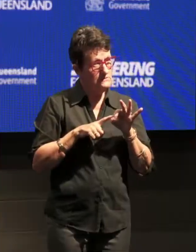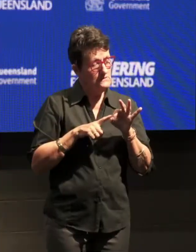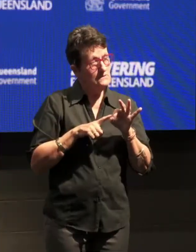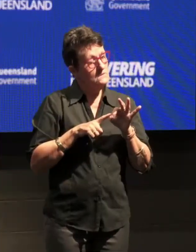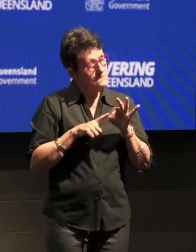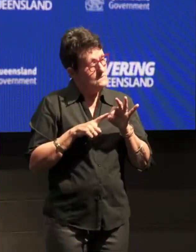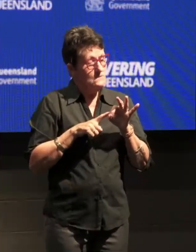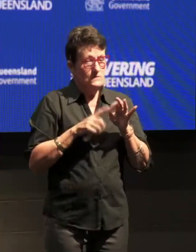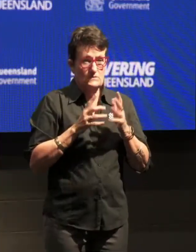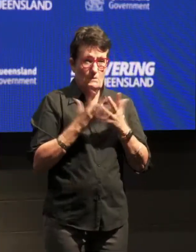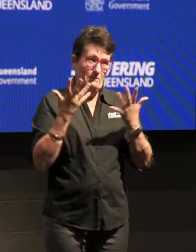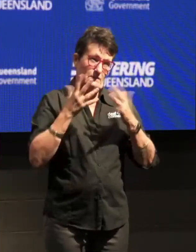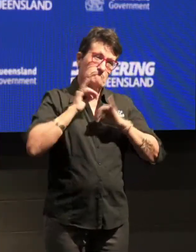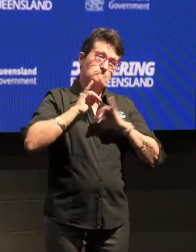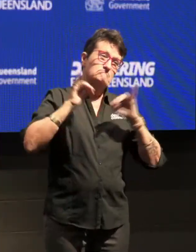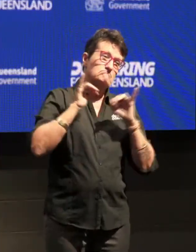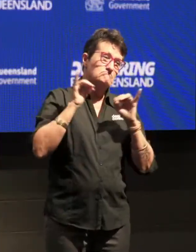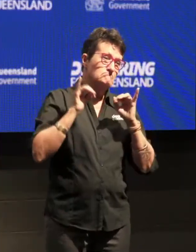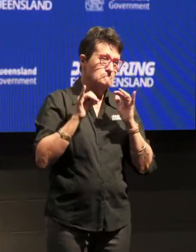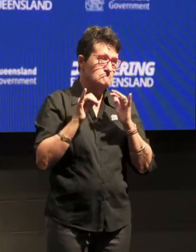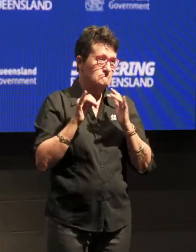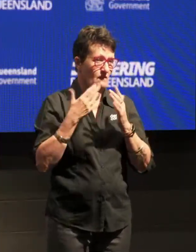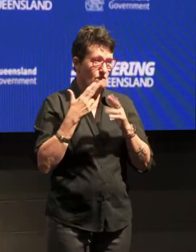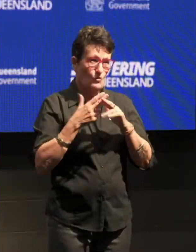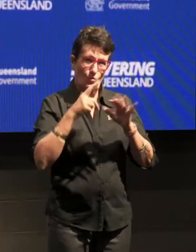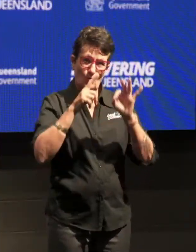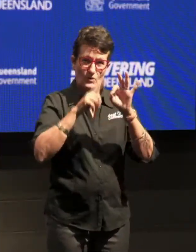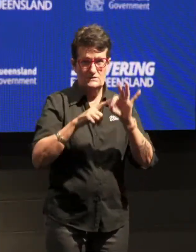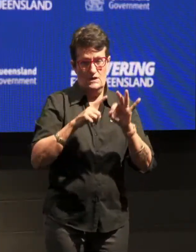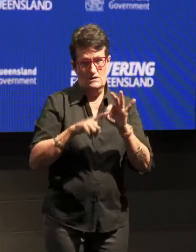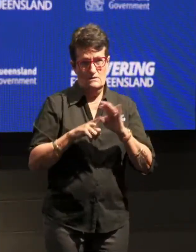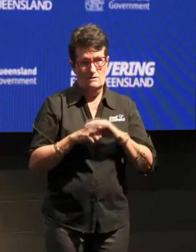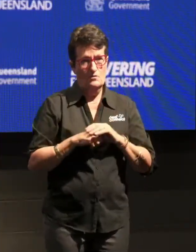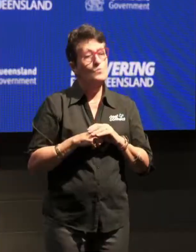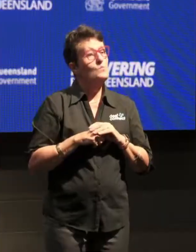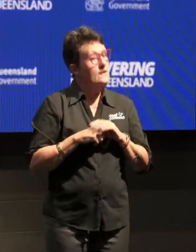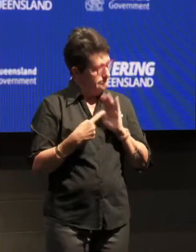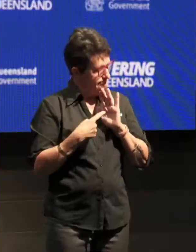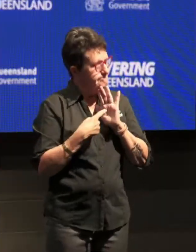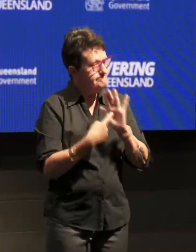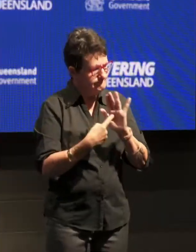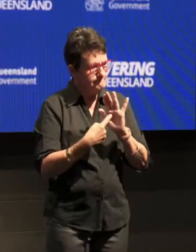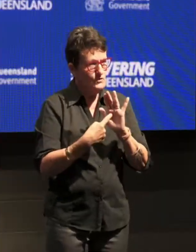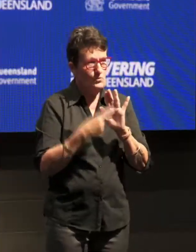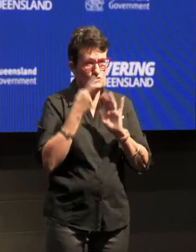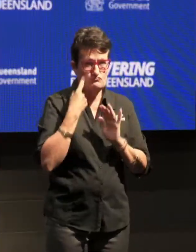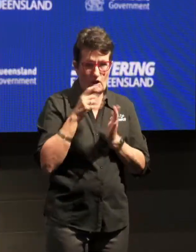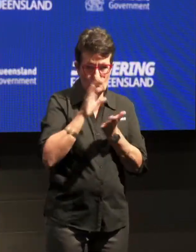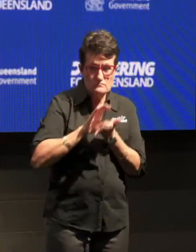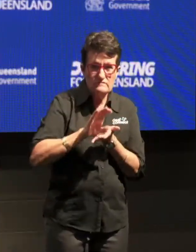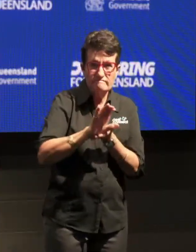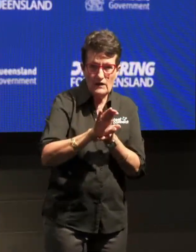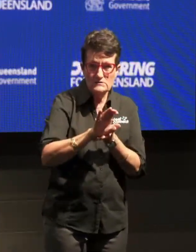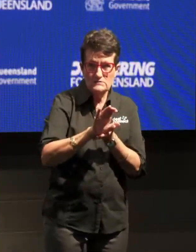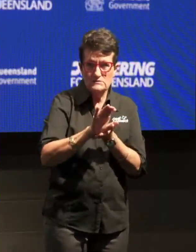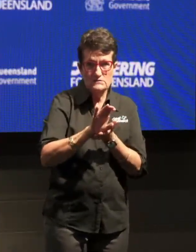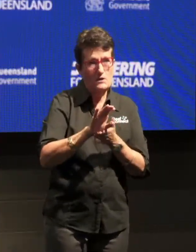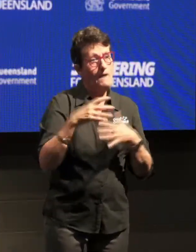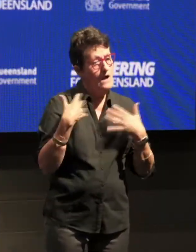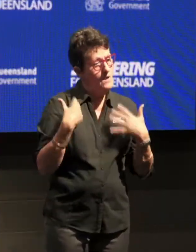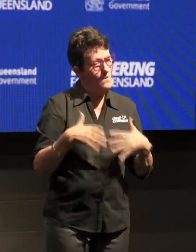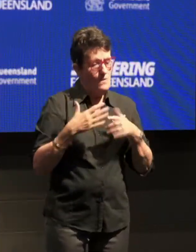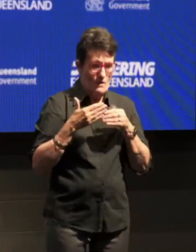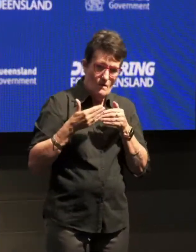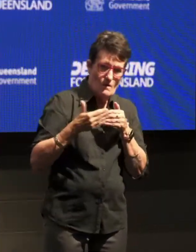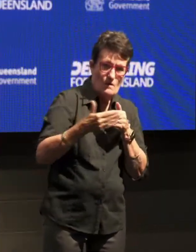it's one of the biggest crises facing our state, and we've recognised it, we're funding it, and it's got a long way to